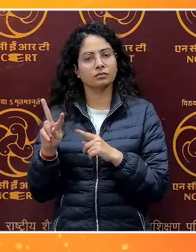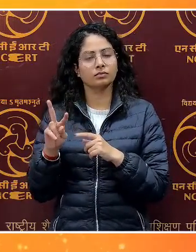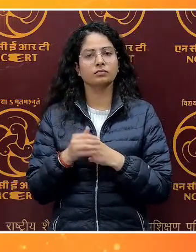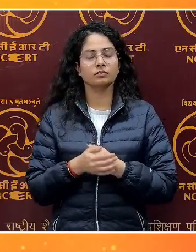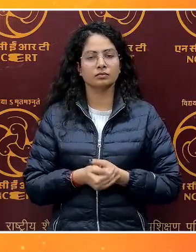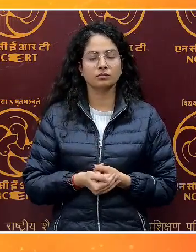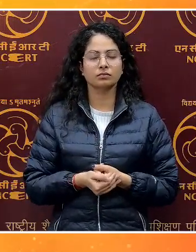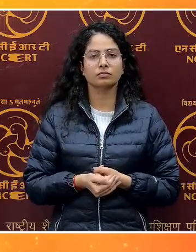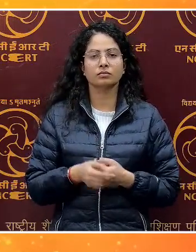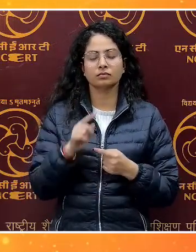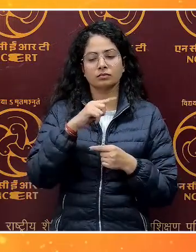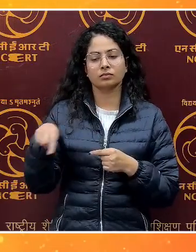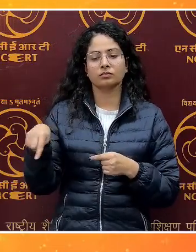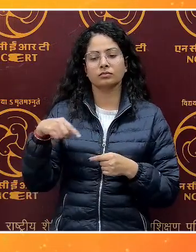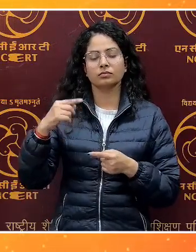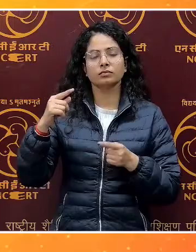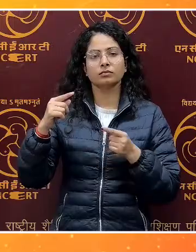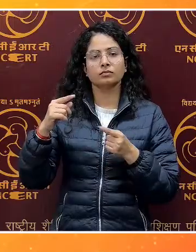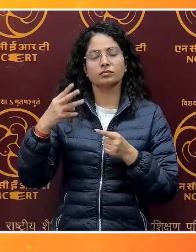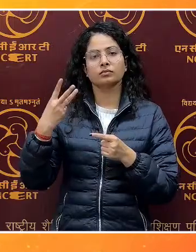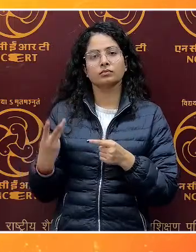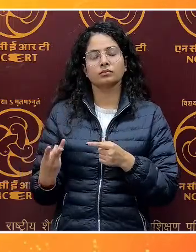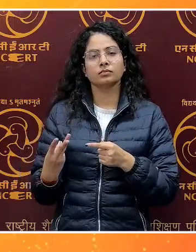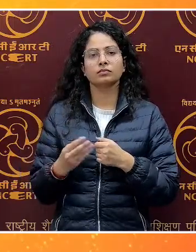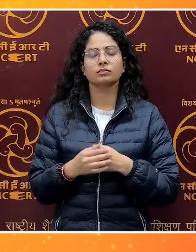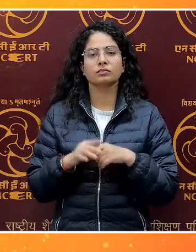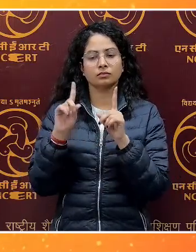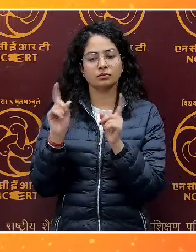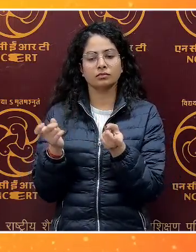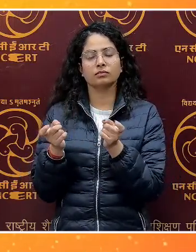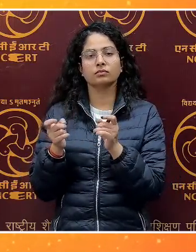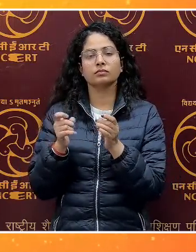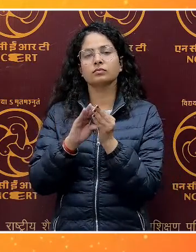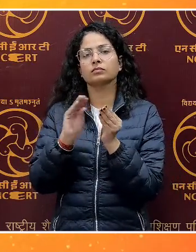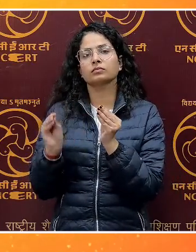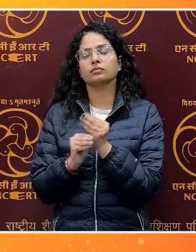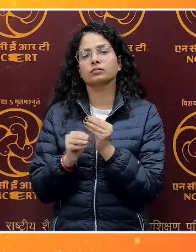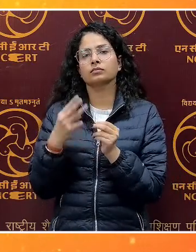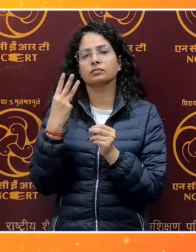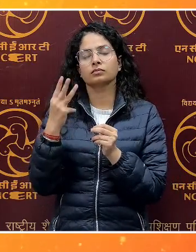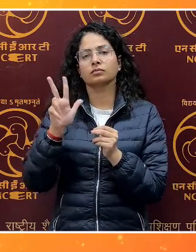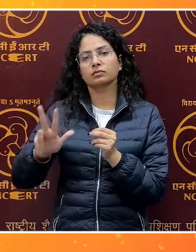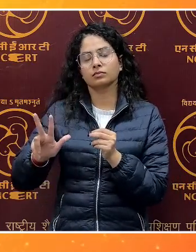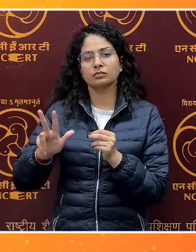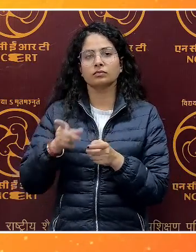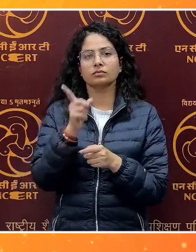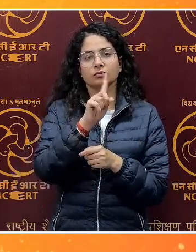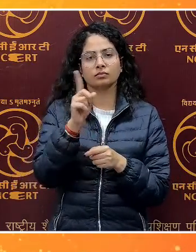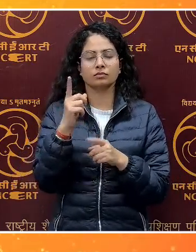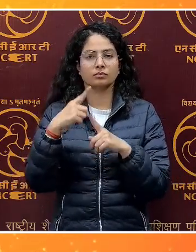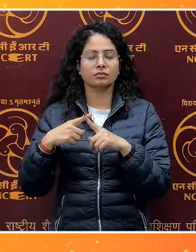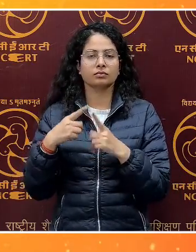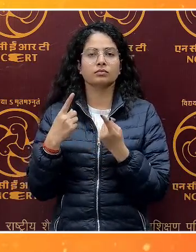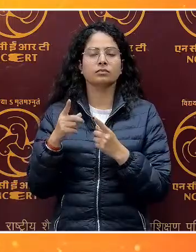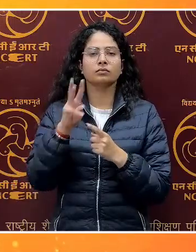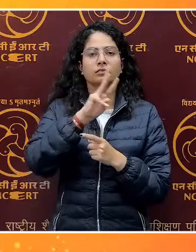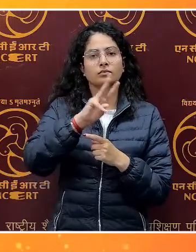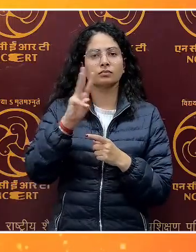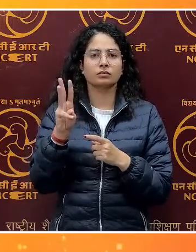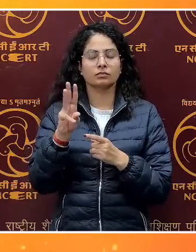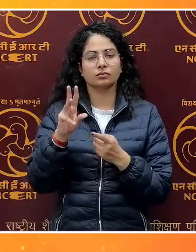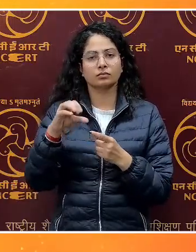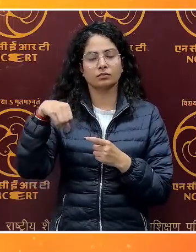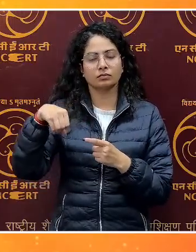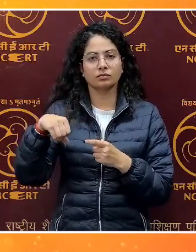4 upon 3 inside the brackets plus 8, and I have 11 into 3 3s are 9